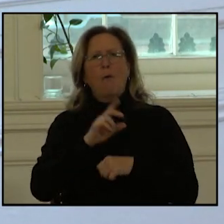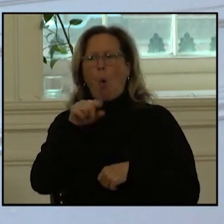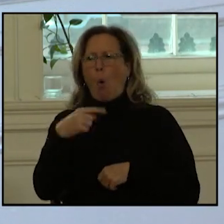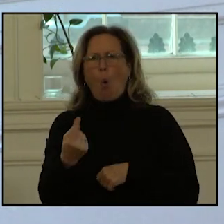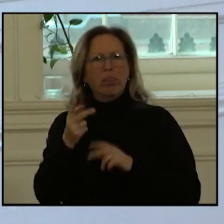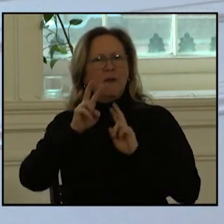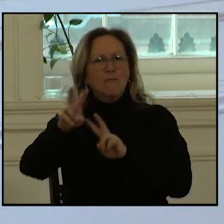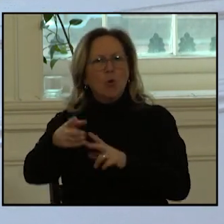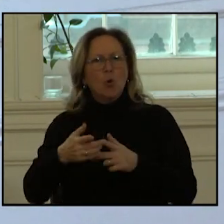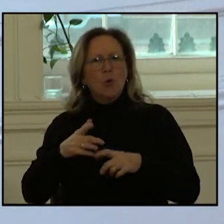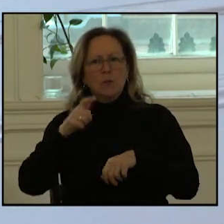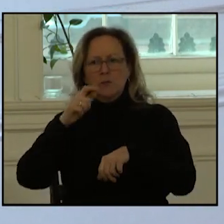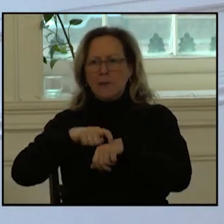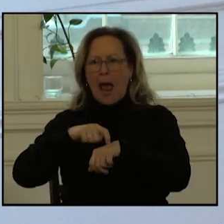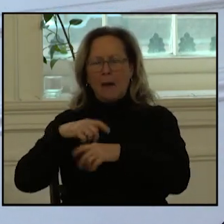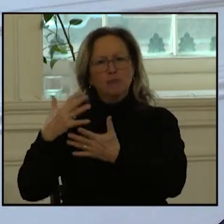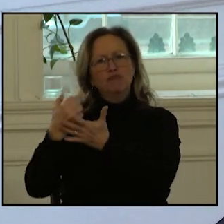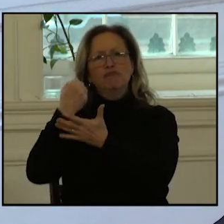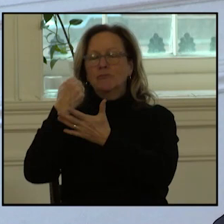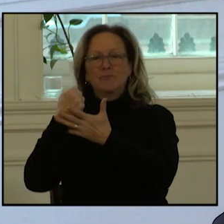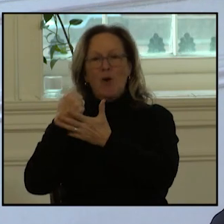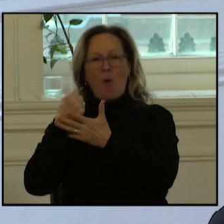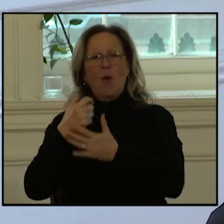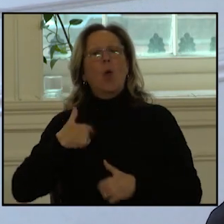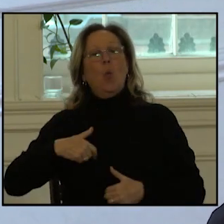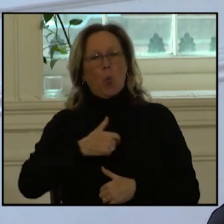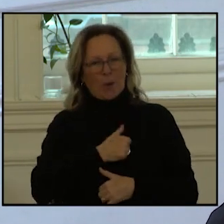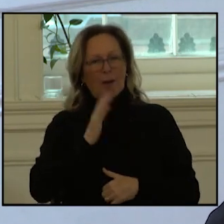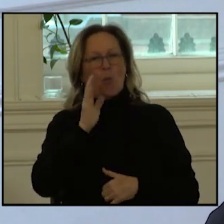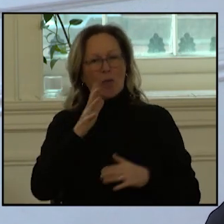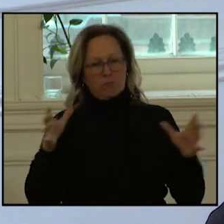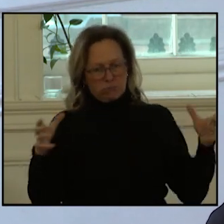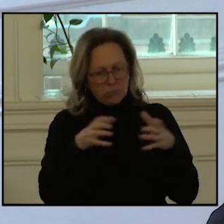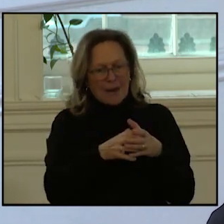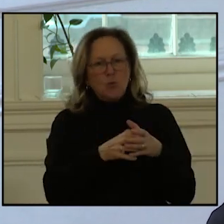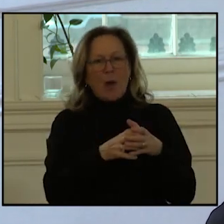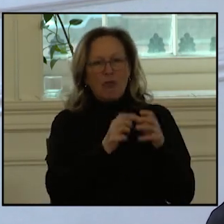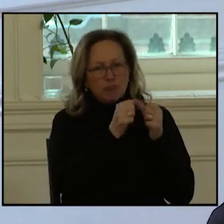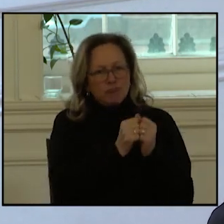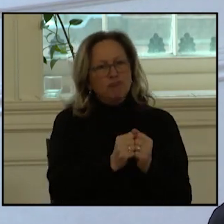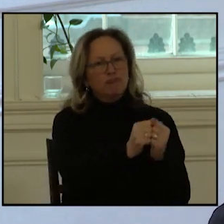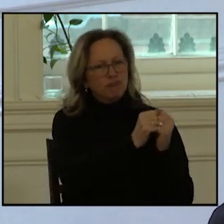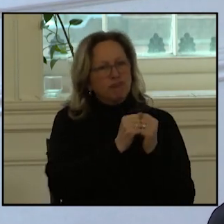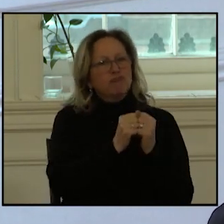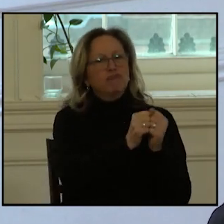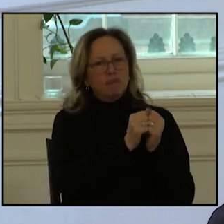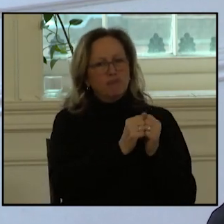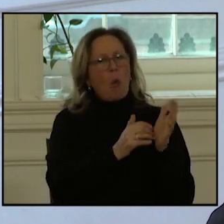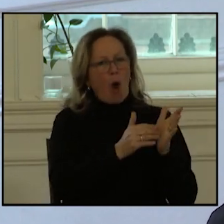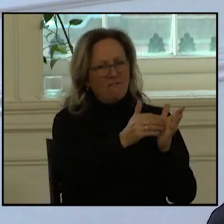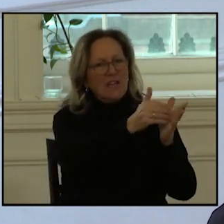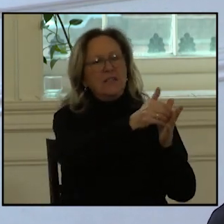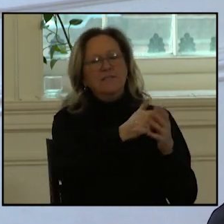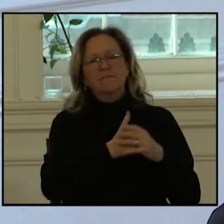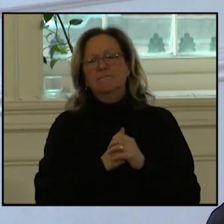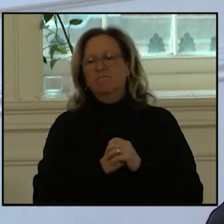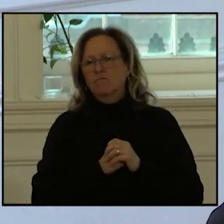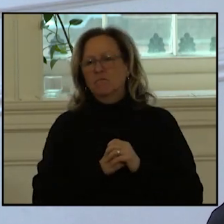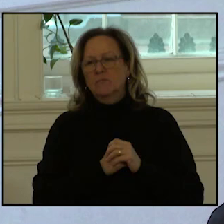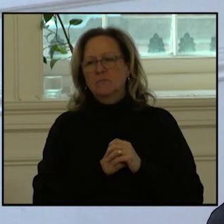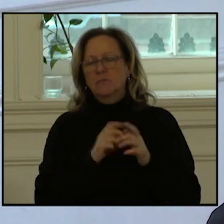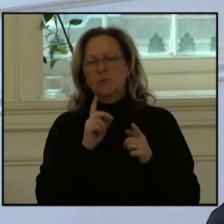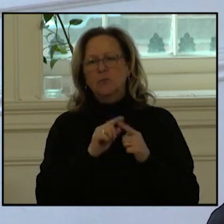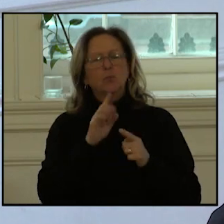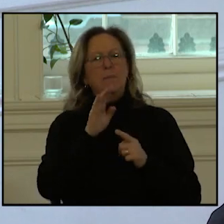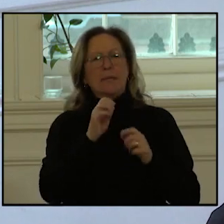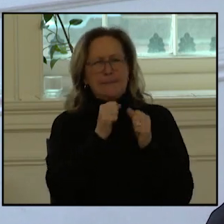going to get together in solidarity, really. And a few years later, we